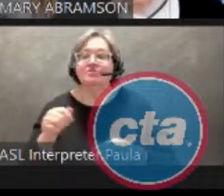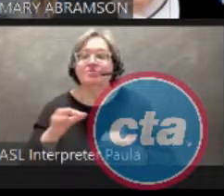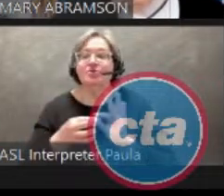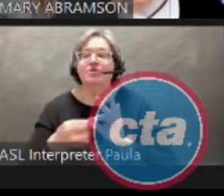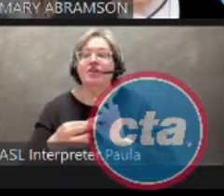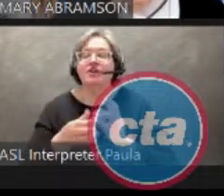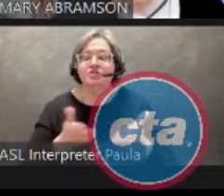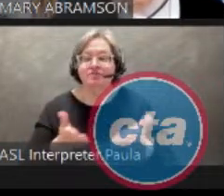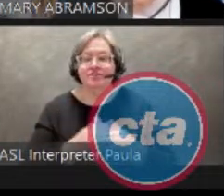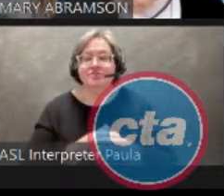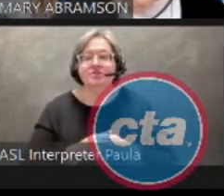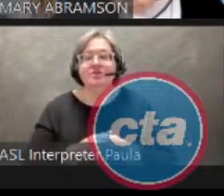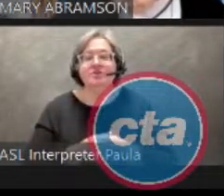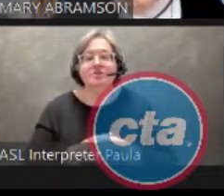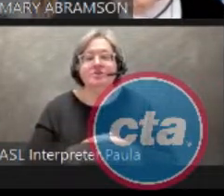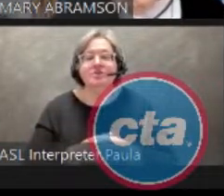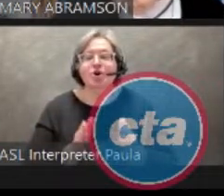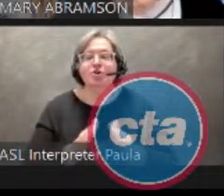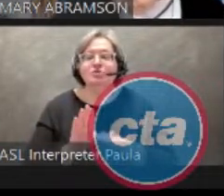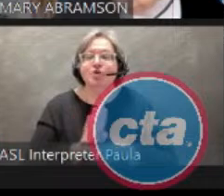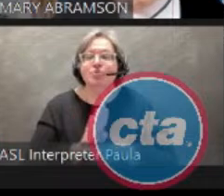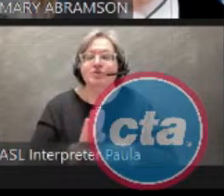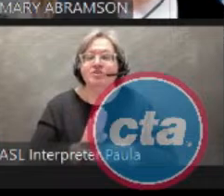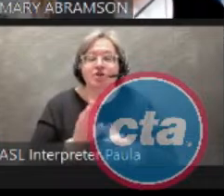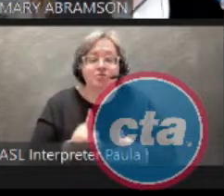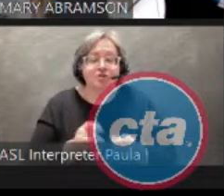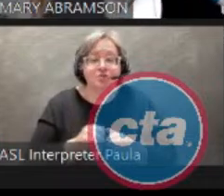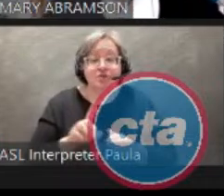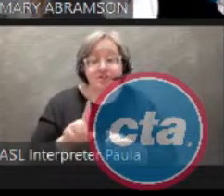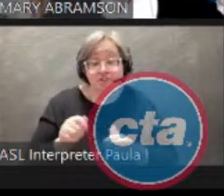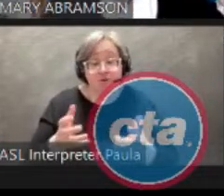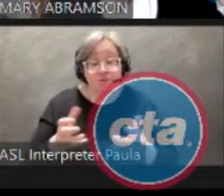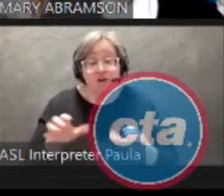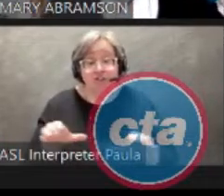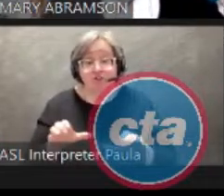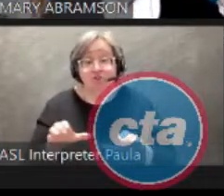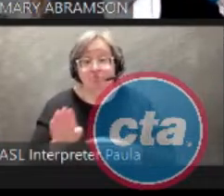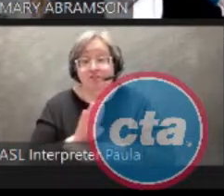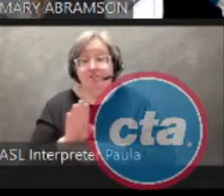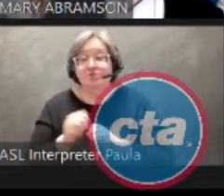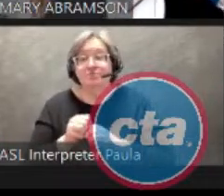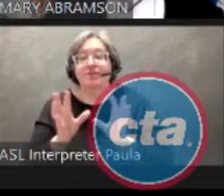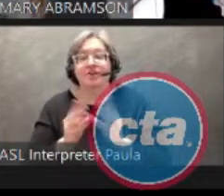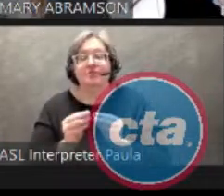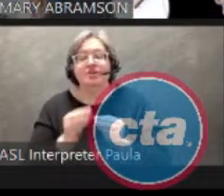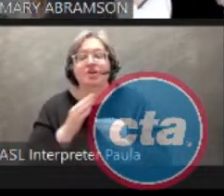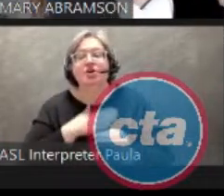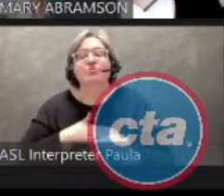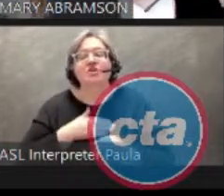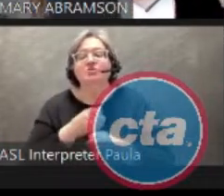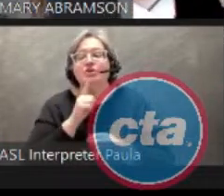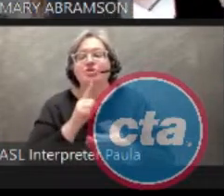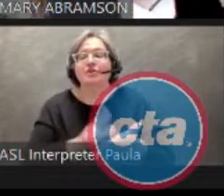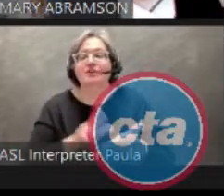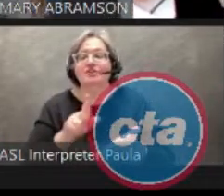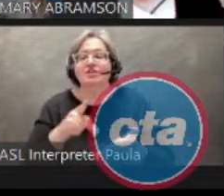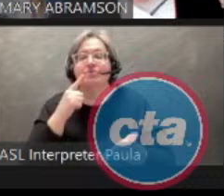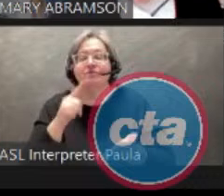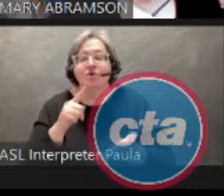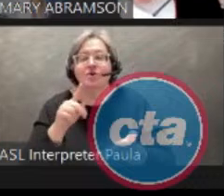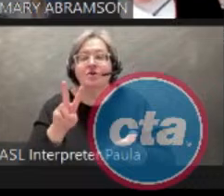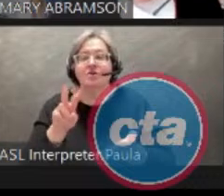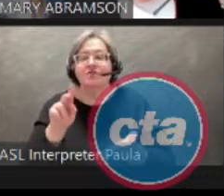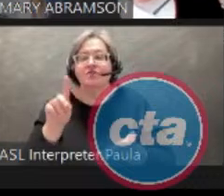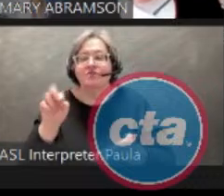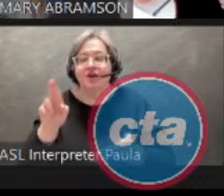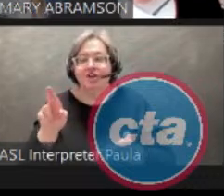and things, or who are a small business person with a disability who would like to do business with the convention, please make sure that they sign up for the vendor on the